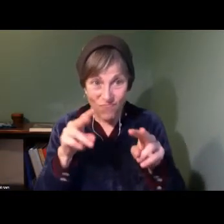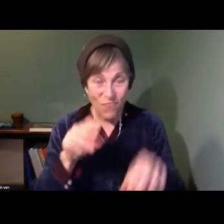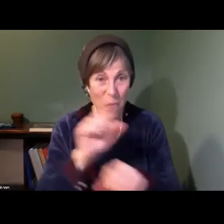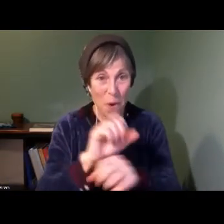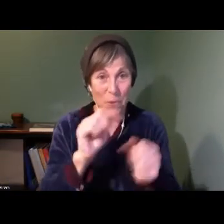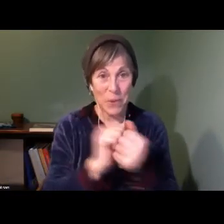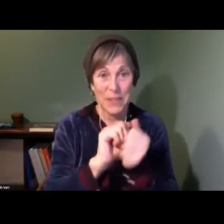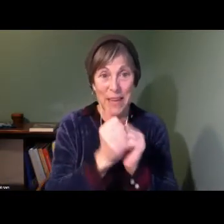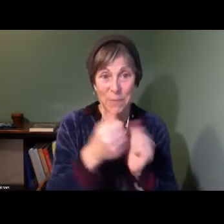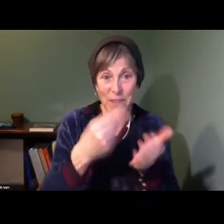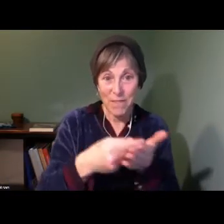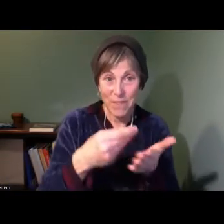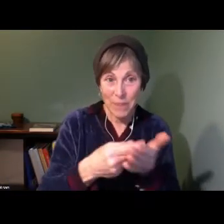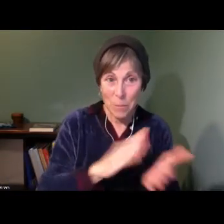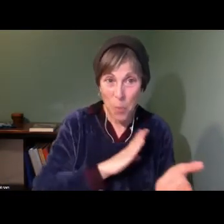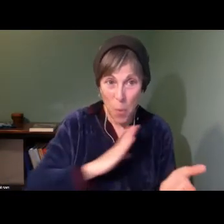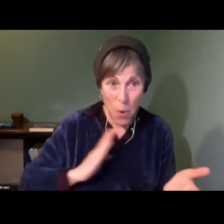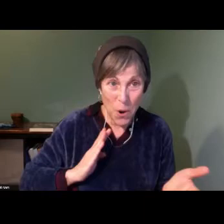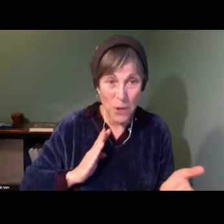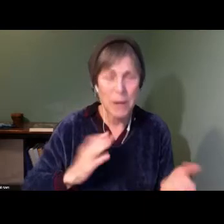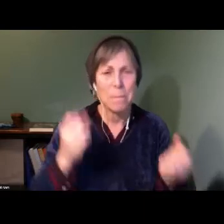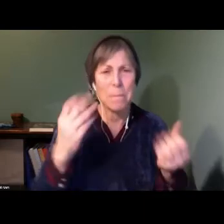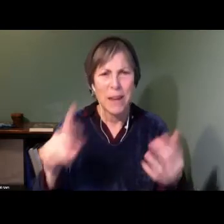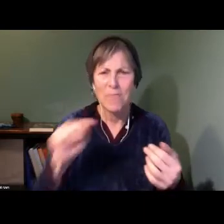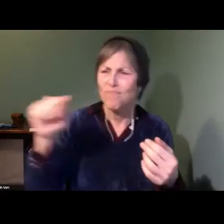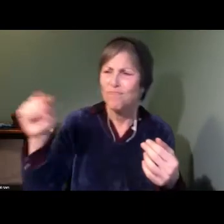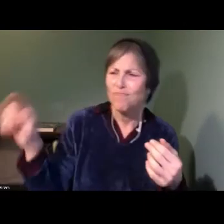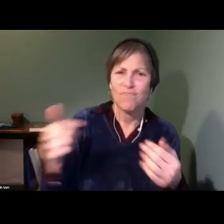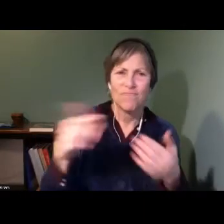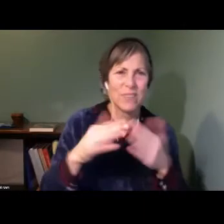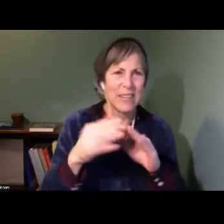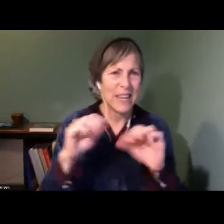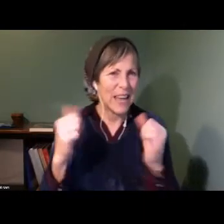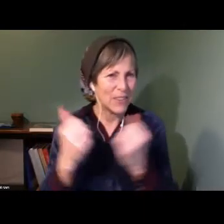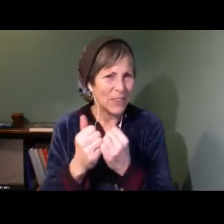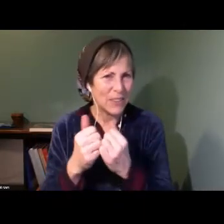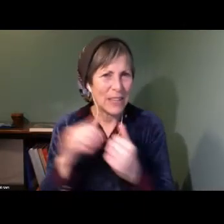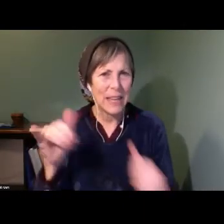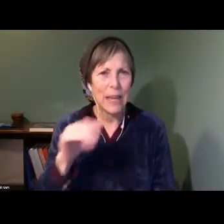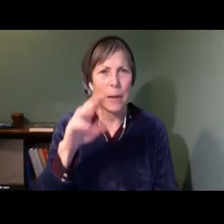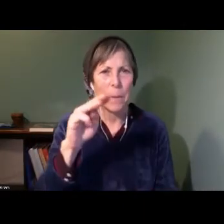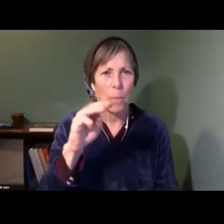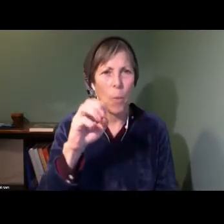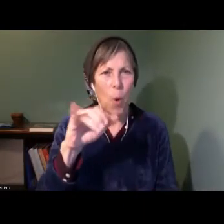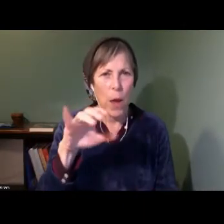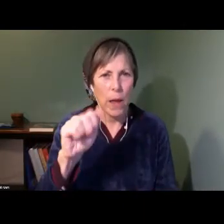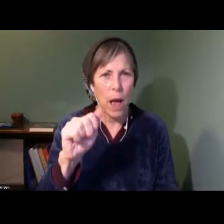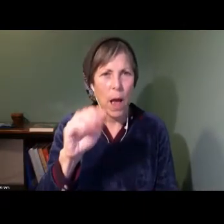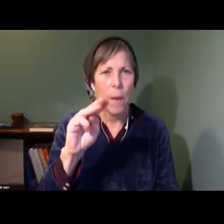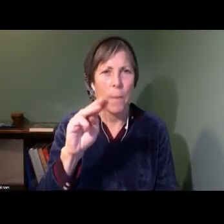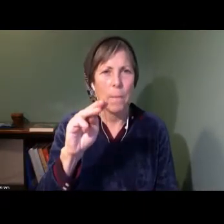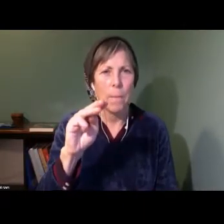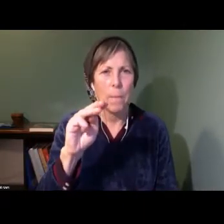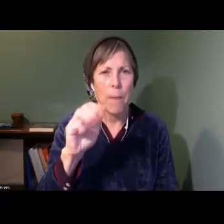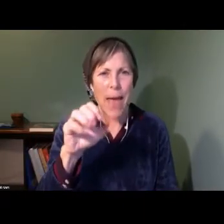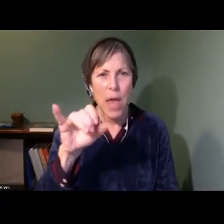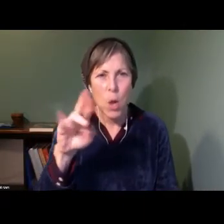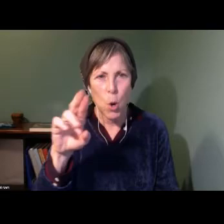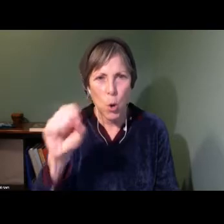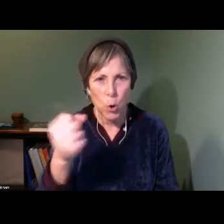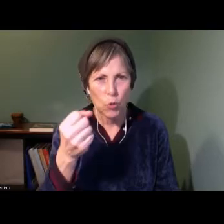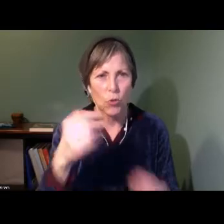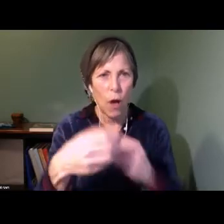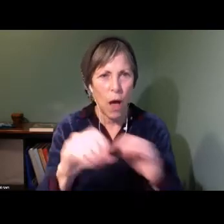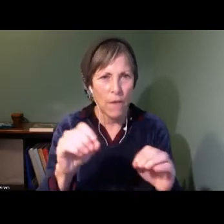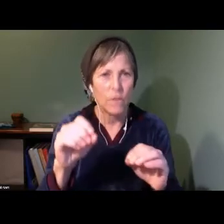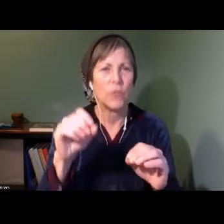finance board and many of the other city agencies such as Moya, the Mayor's Office of Immigrant Affairs as well as